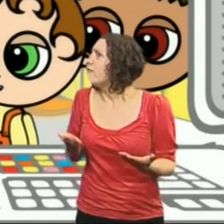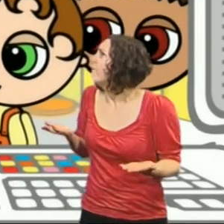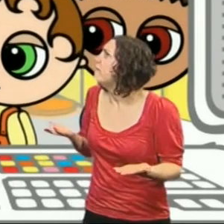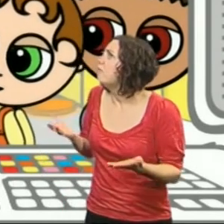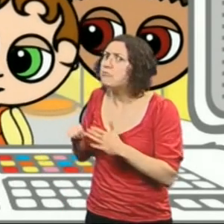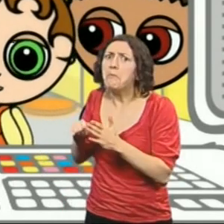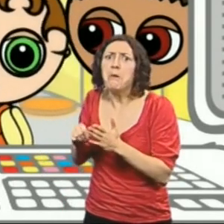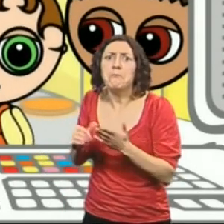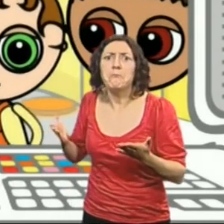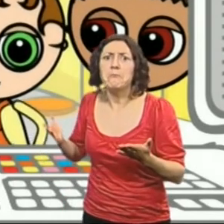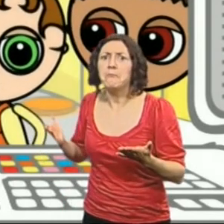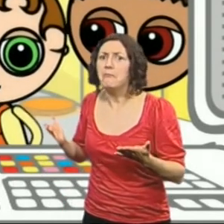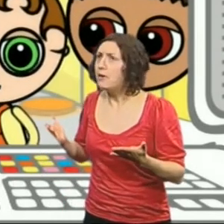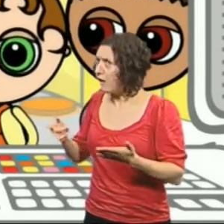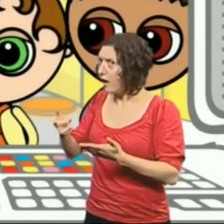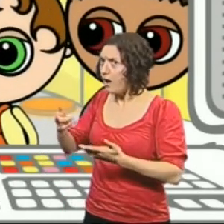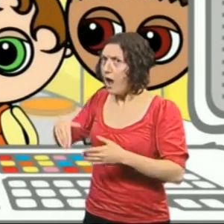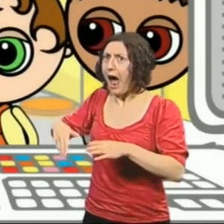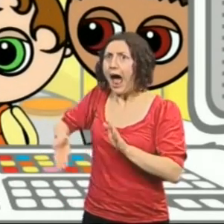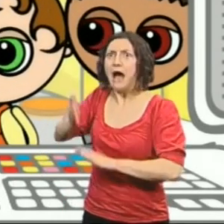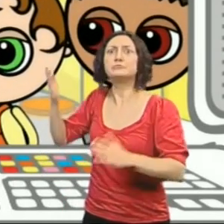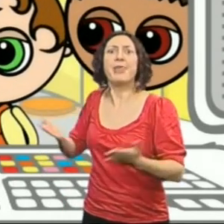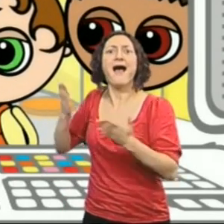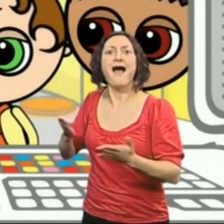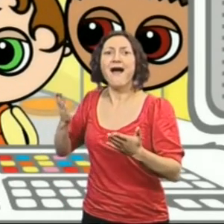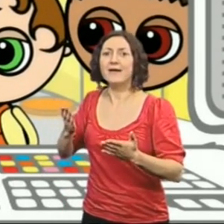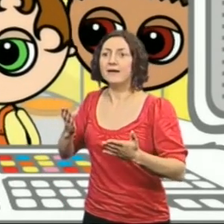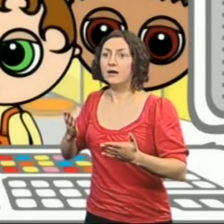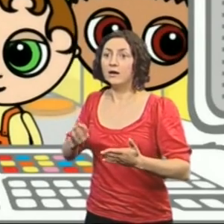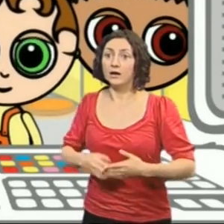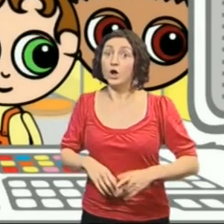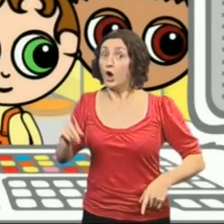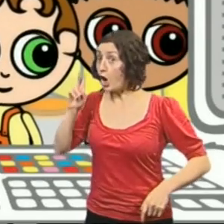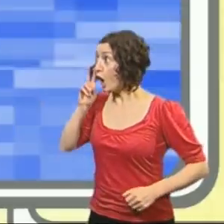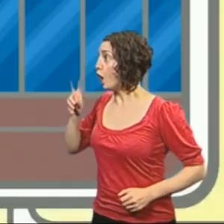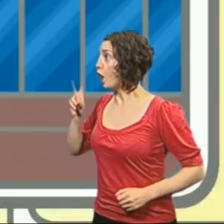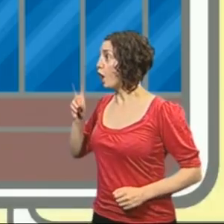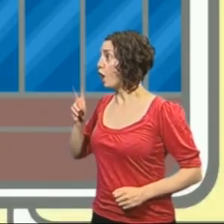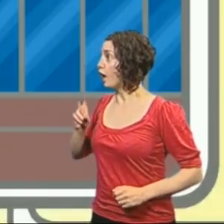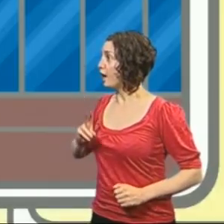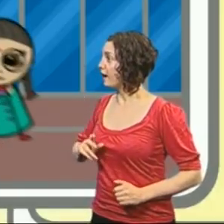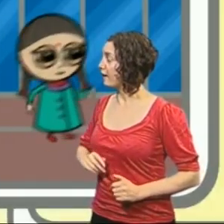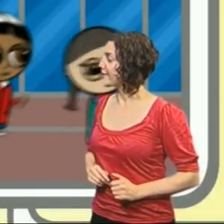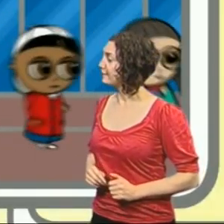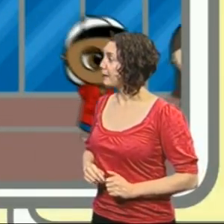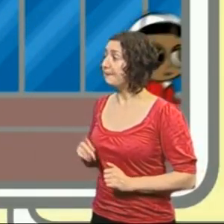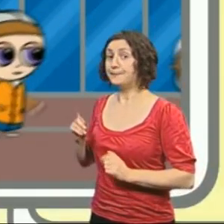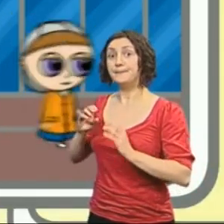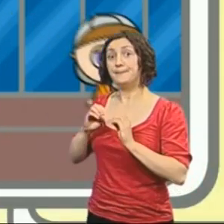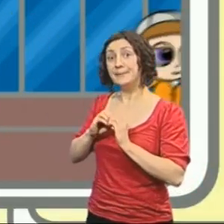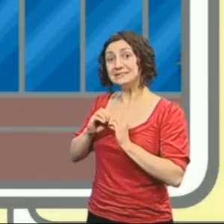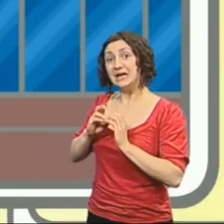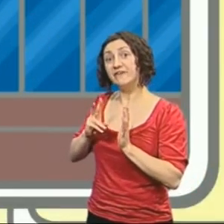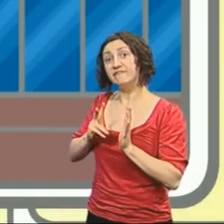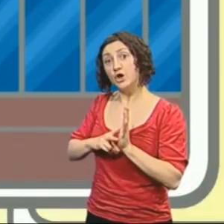problem, Gabrielle? Noel can play outside now. Yes, and he is. Look. Bindi, Virgil and Noel are